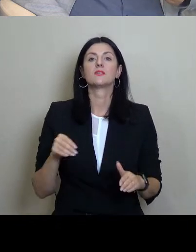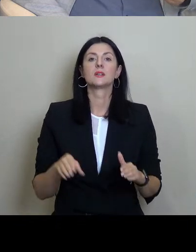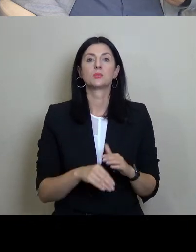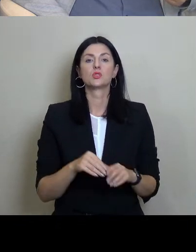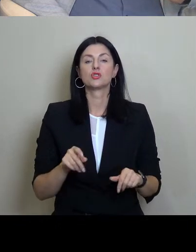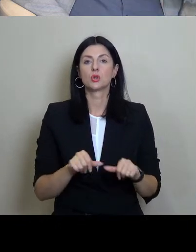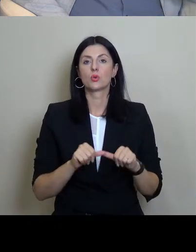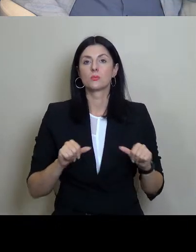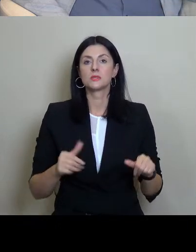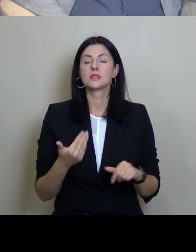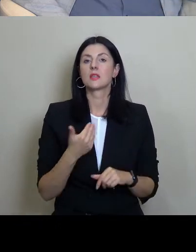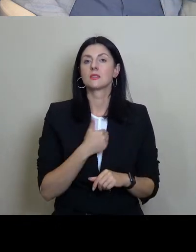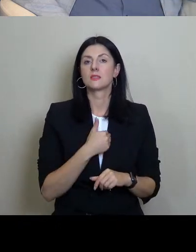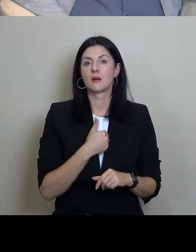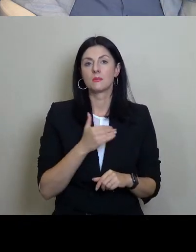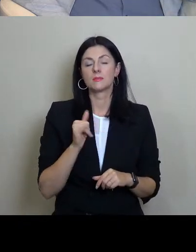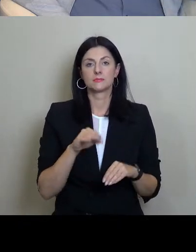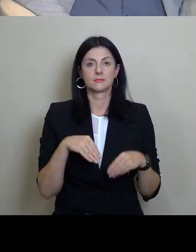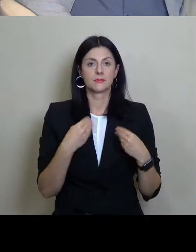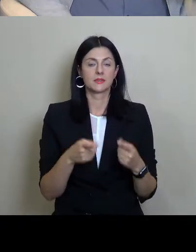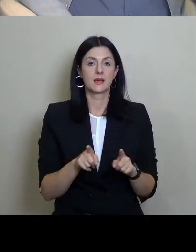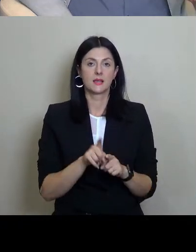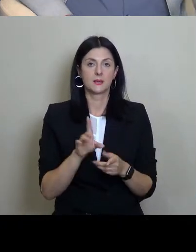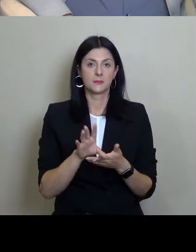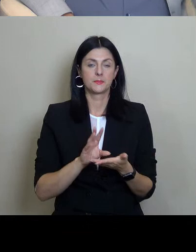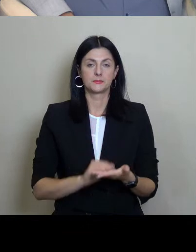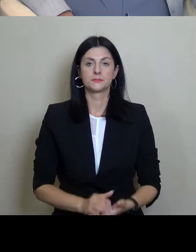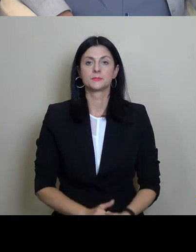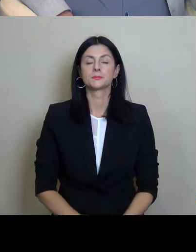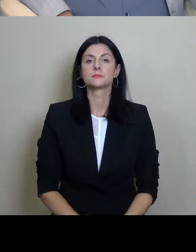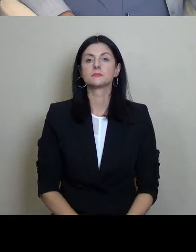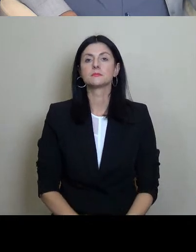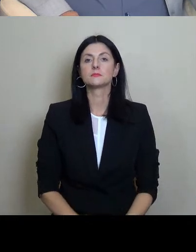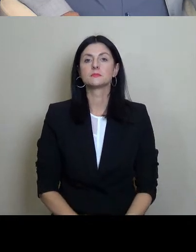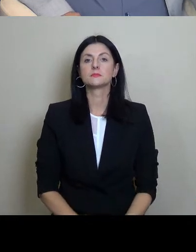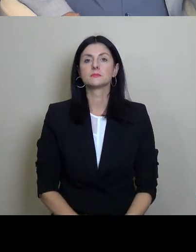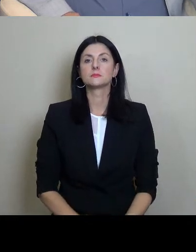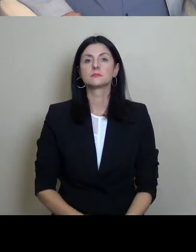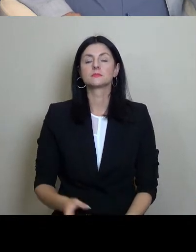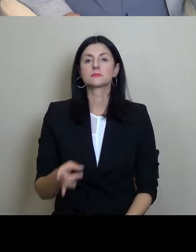the practice of the TEC is proved that